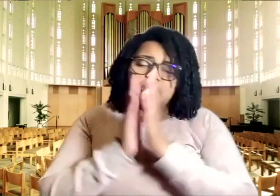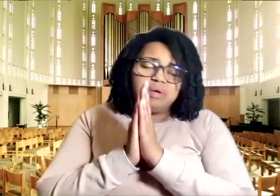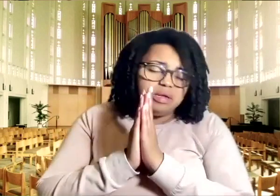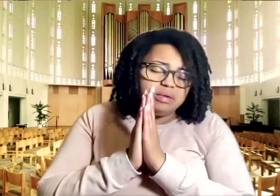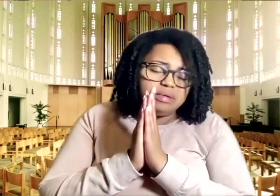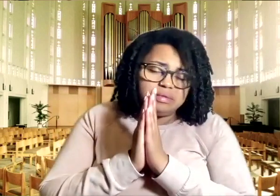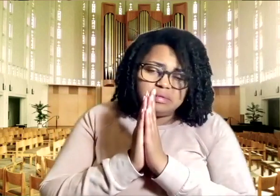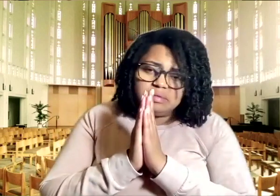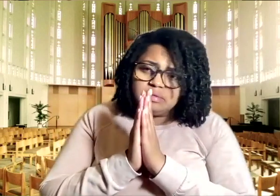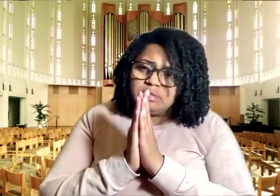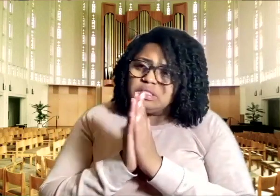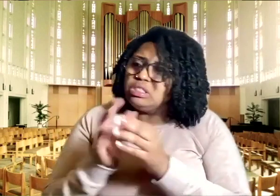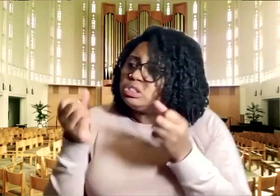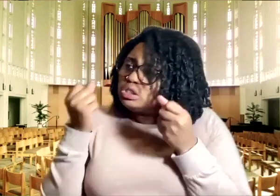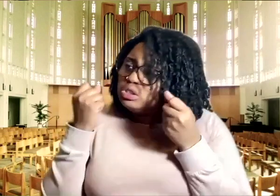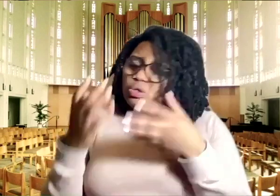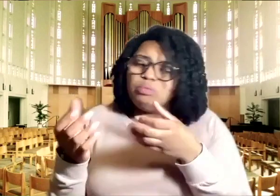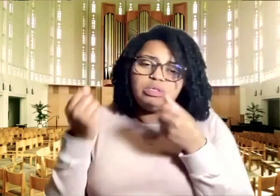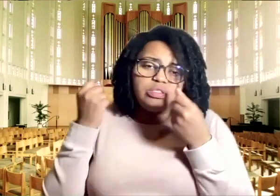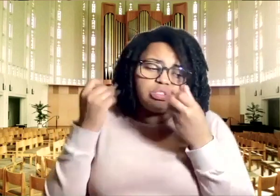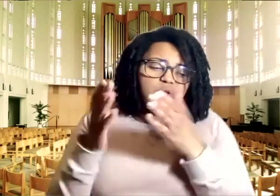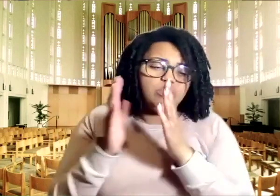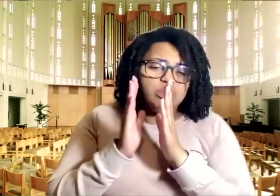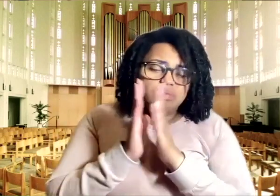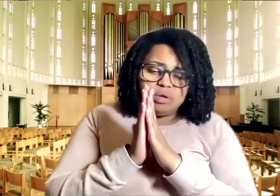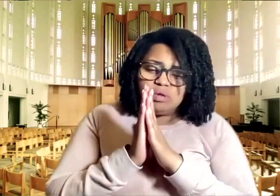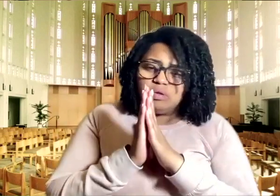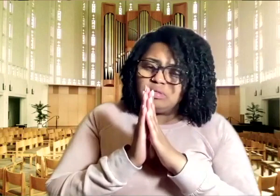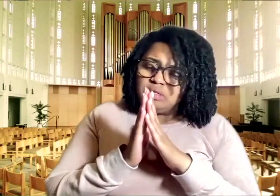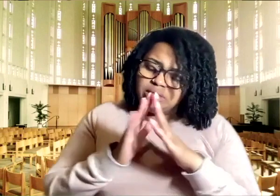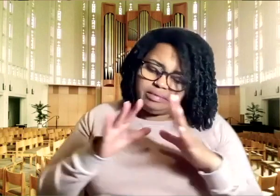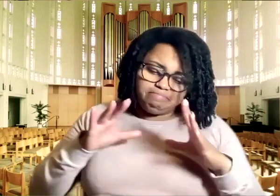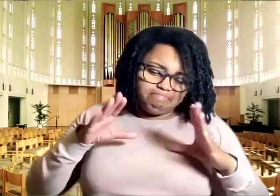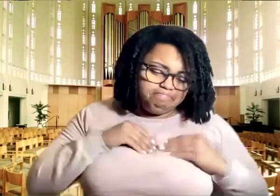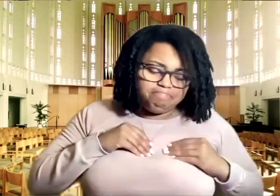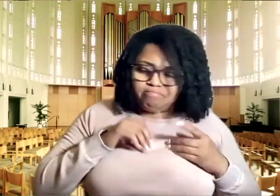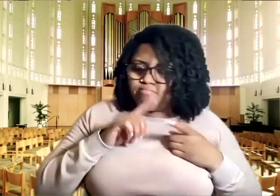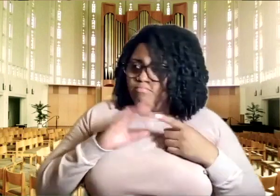So many prayers that cling close to our hearts,